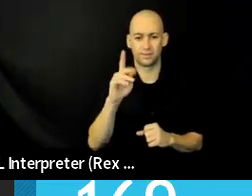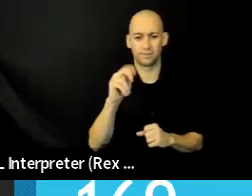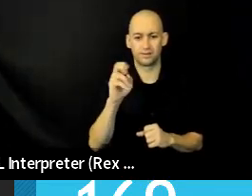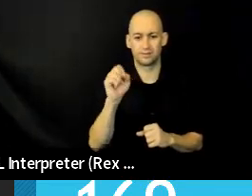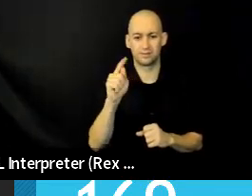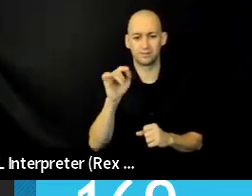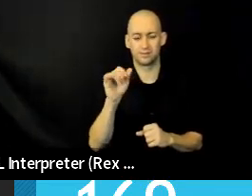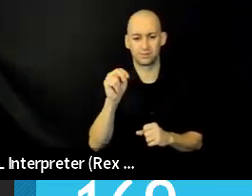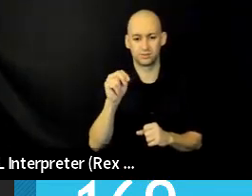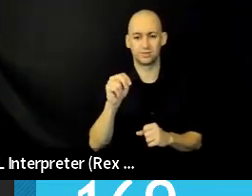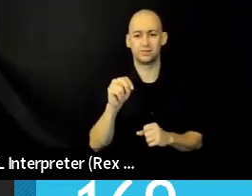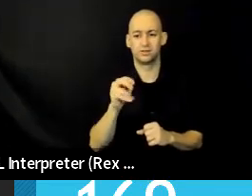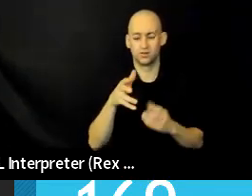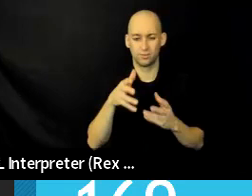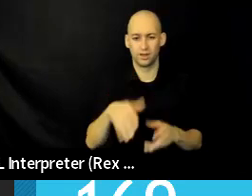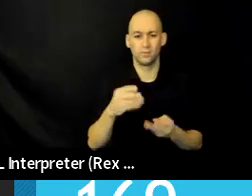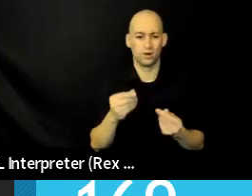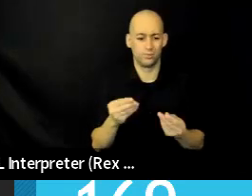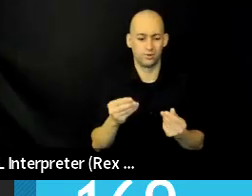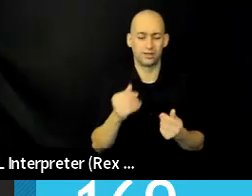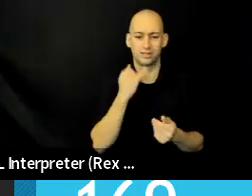to the remainder property is required.